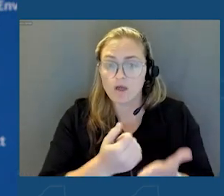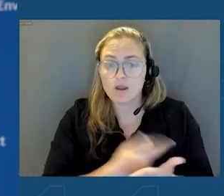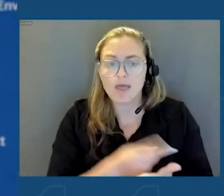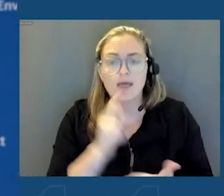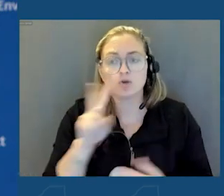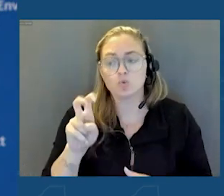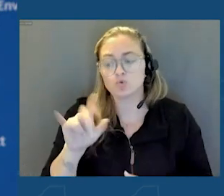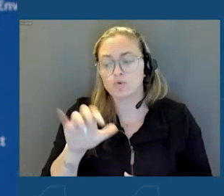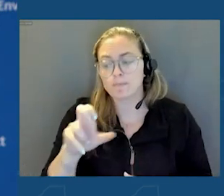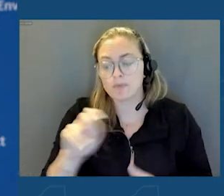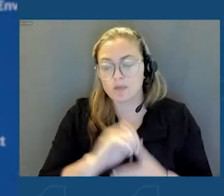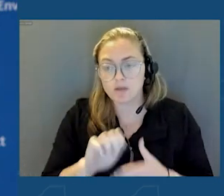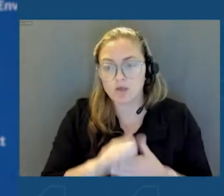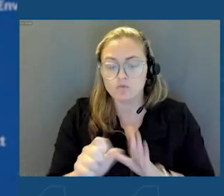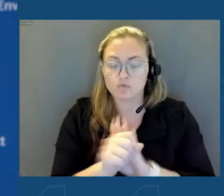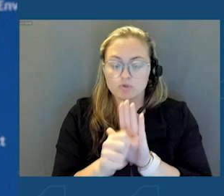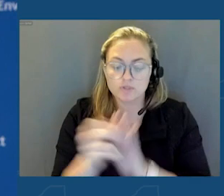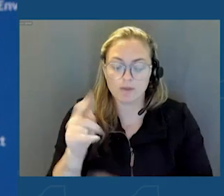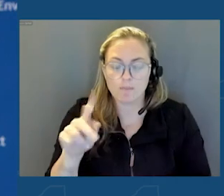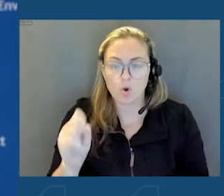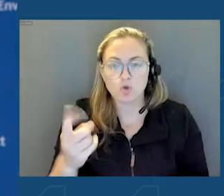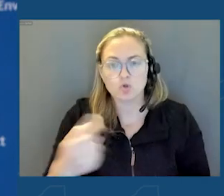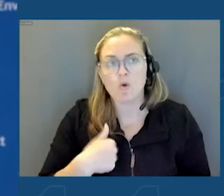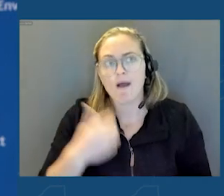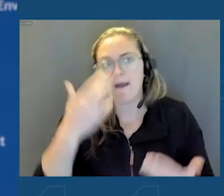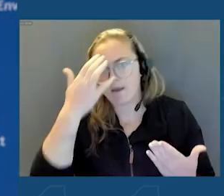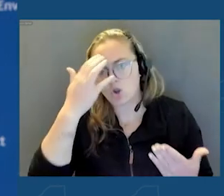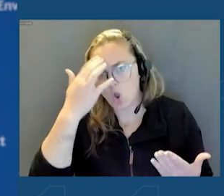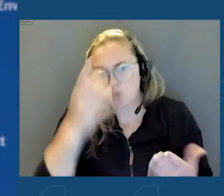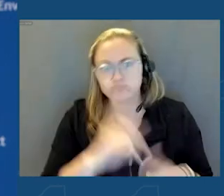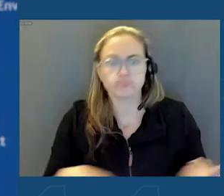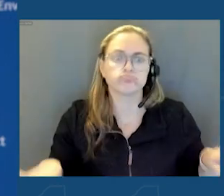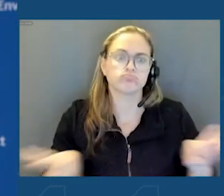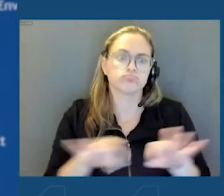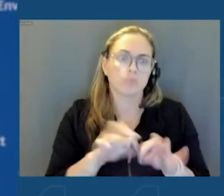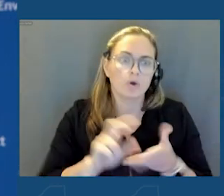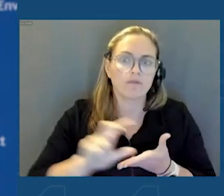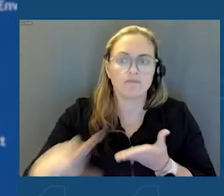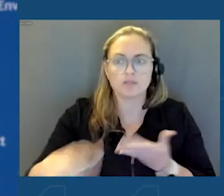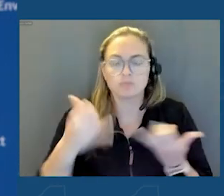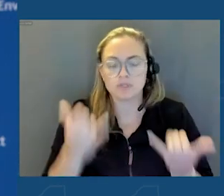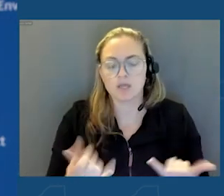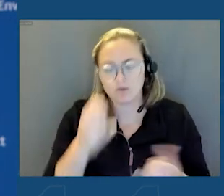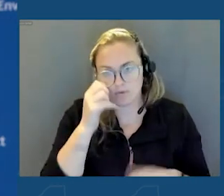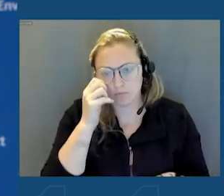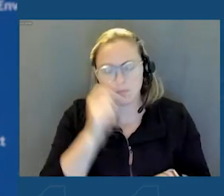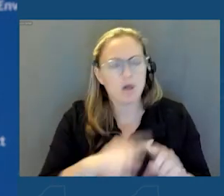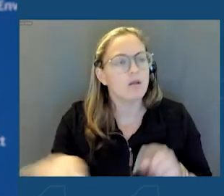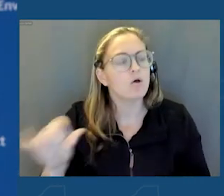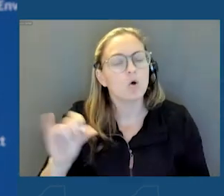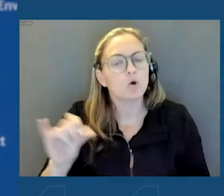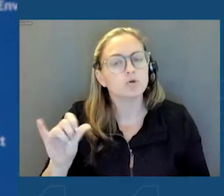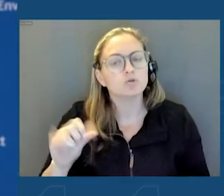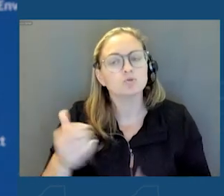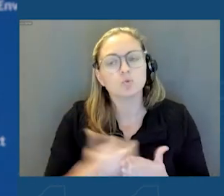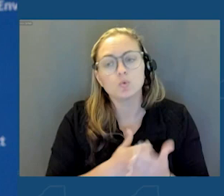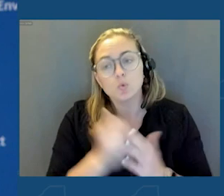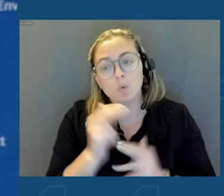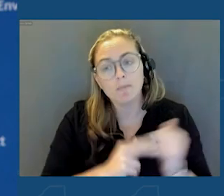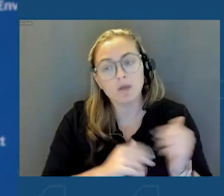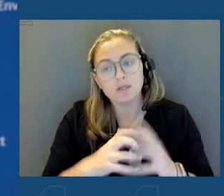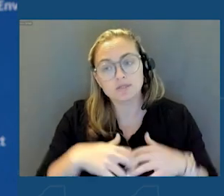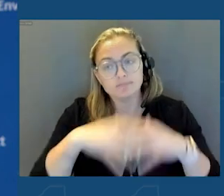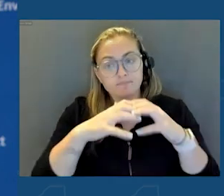for our state parks. And so I know that those are important investments to make now. But also, new buildings that go up. This is